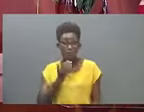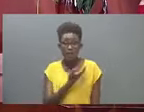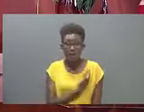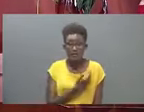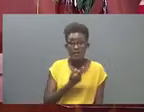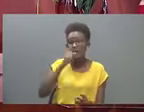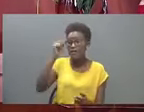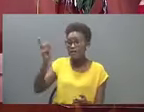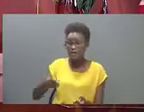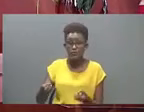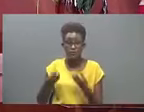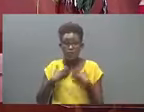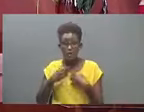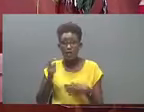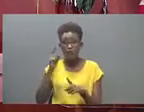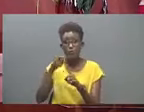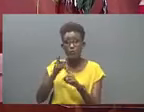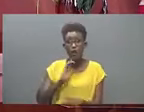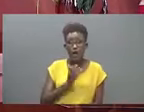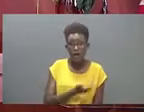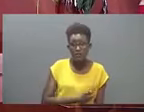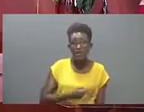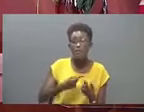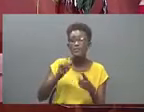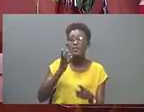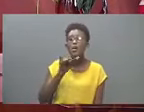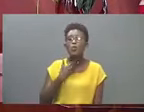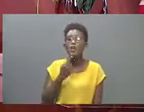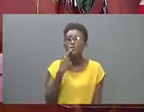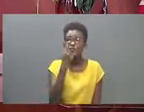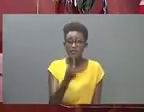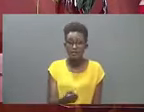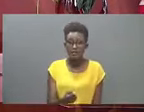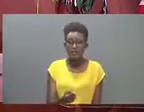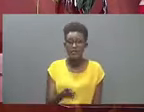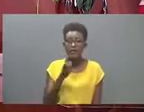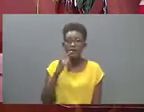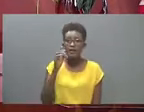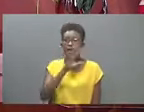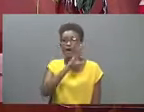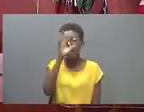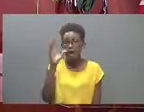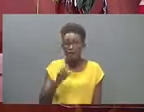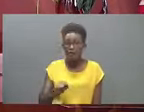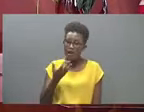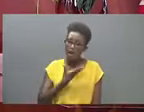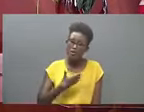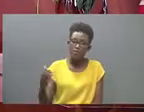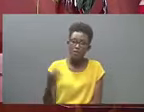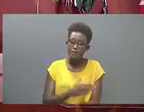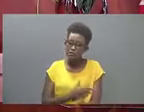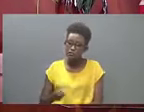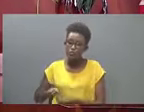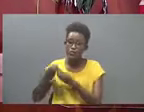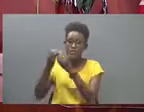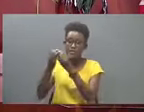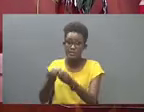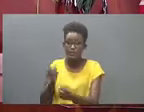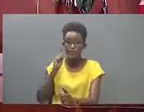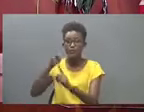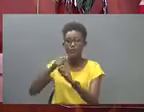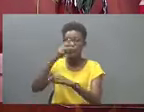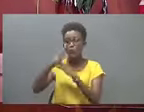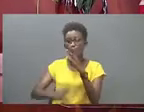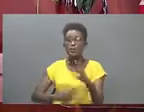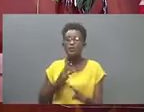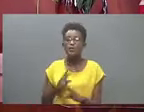need to give to us. But I want to say, Africa has capacity to give to the world. Africa